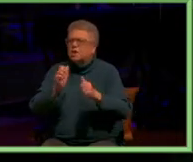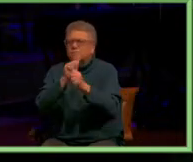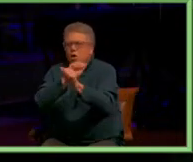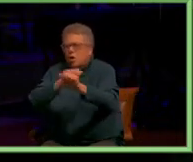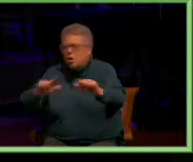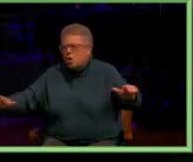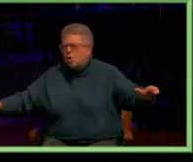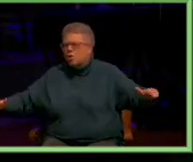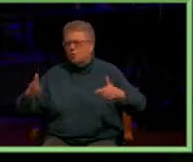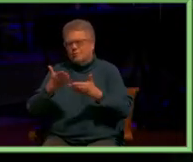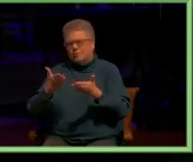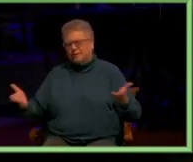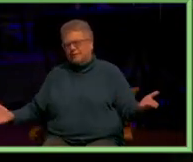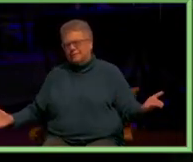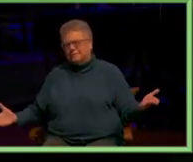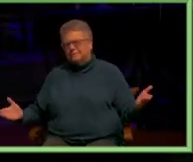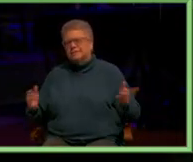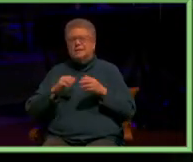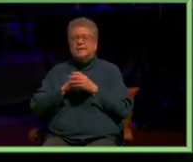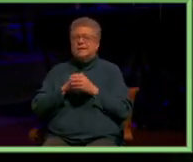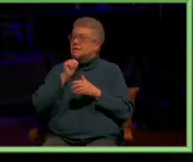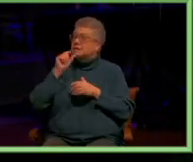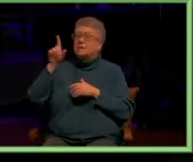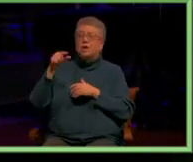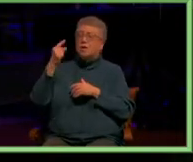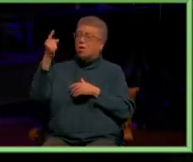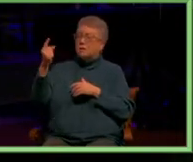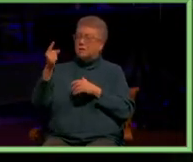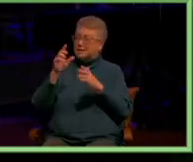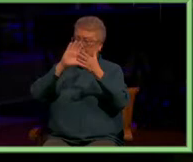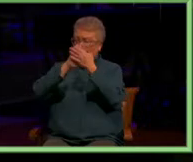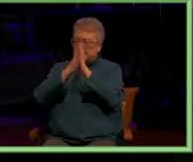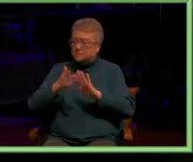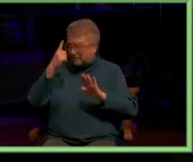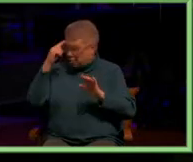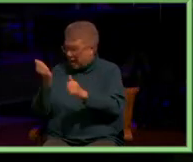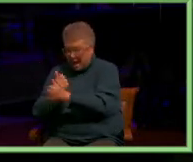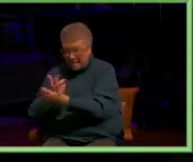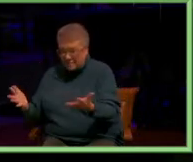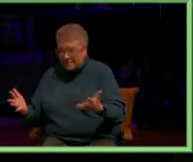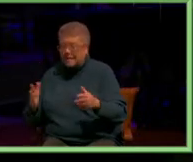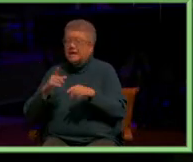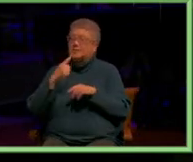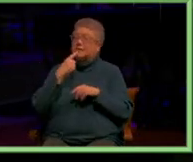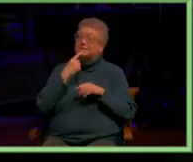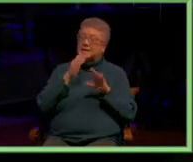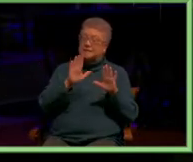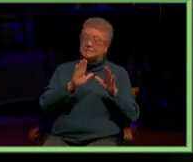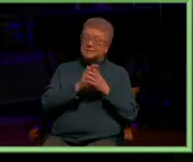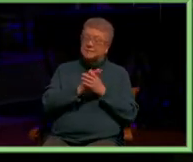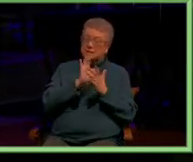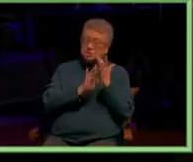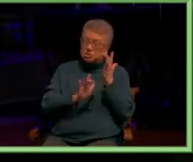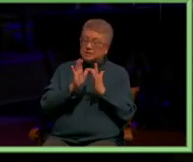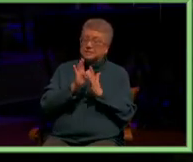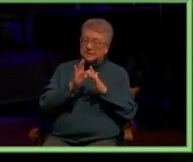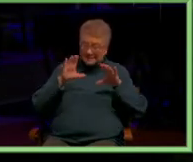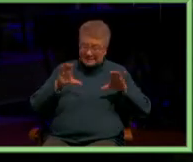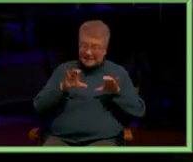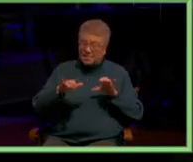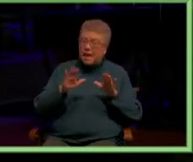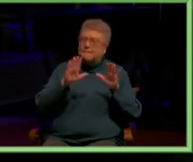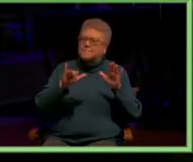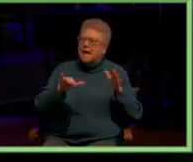peace, he has come. And not only is the scope of peace for everything, but then he says that Jesus has done this by